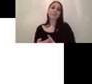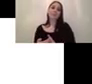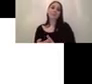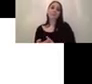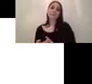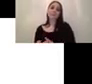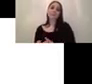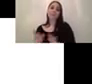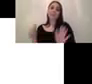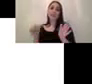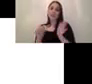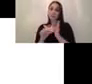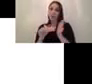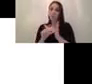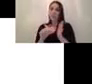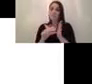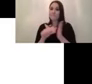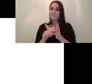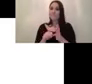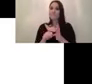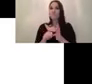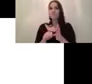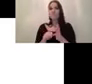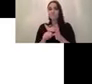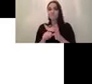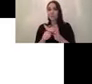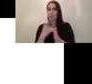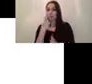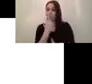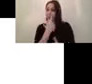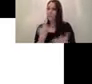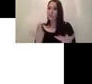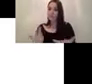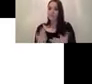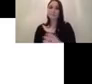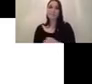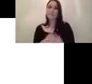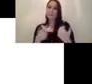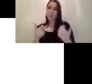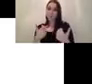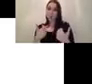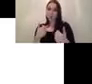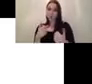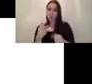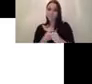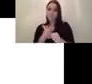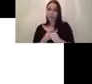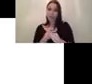performance is got improved and how much it's got improved. It's really good paper to read, actually.